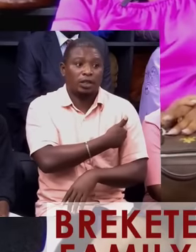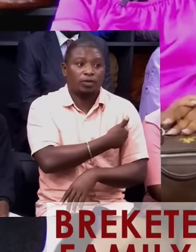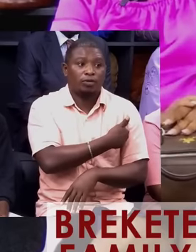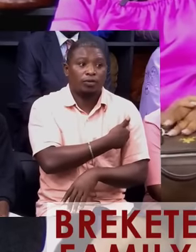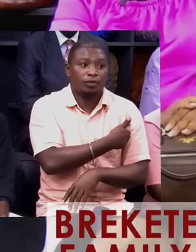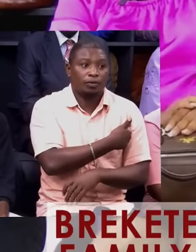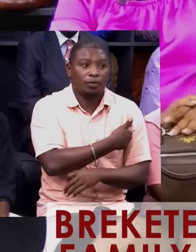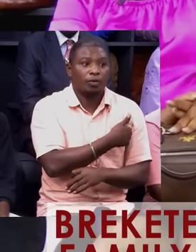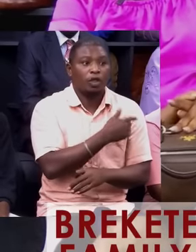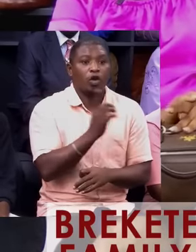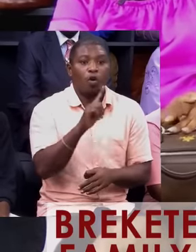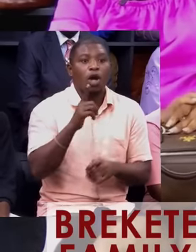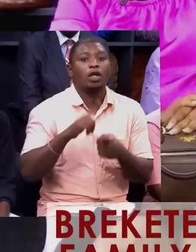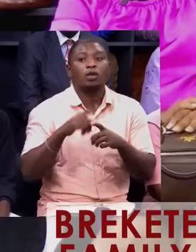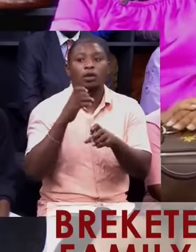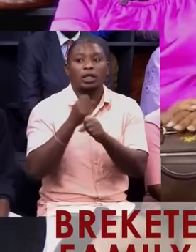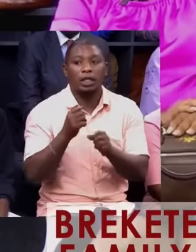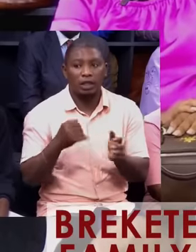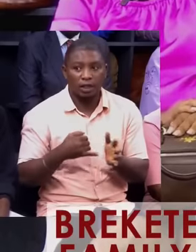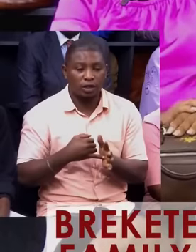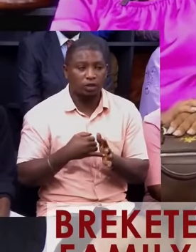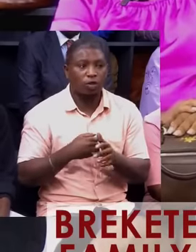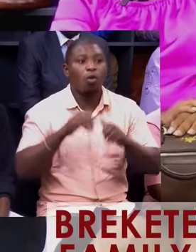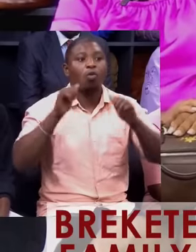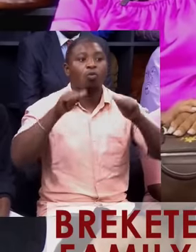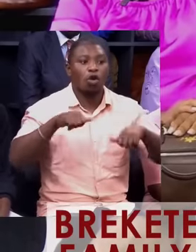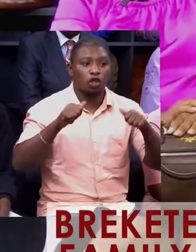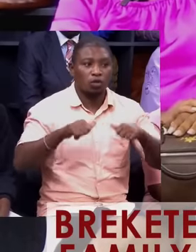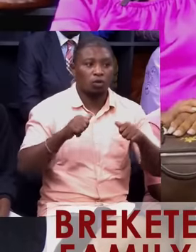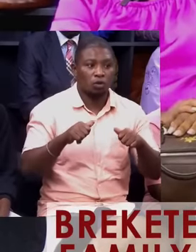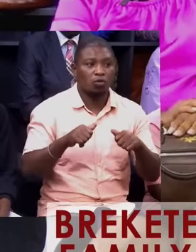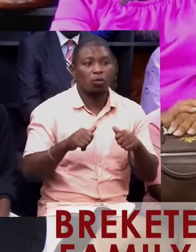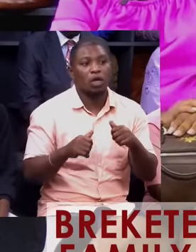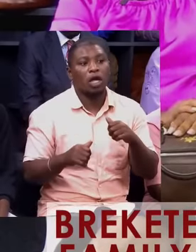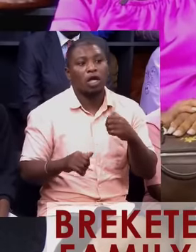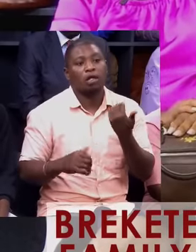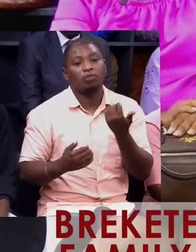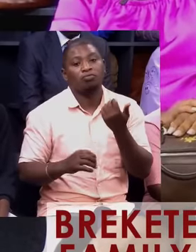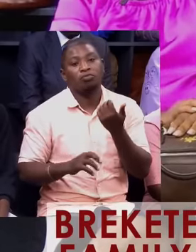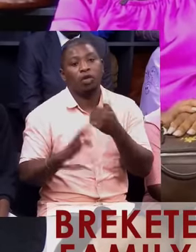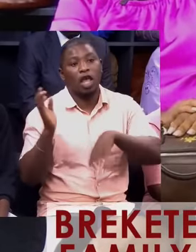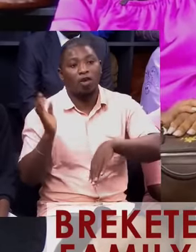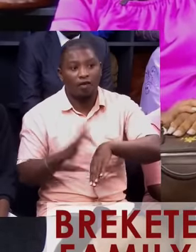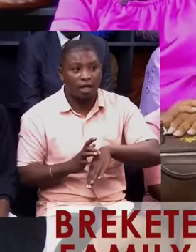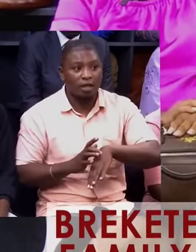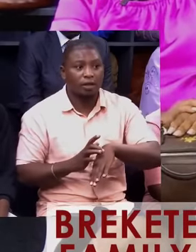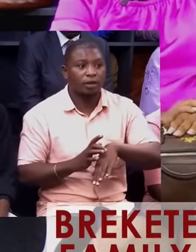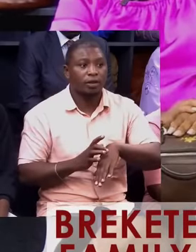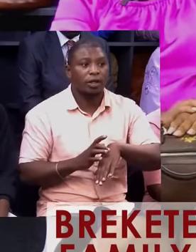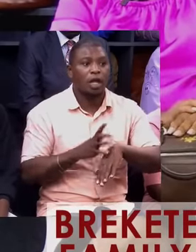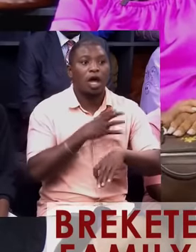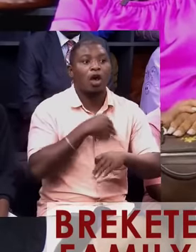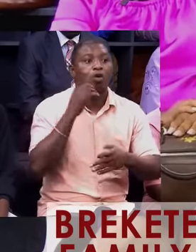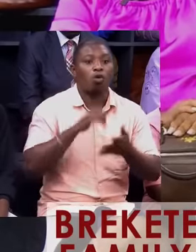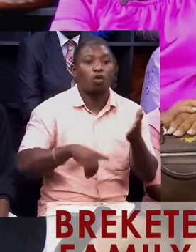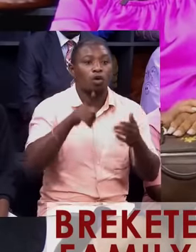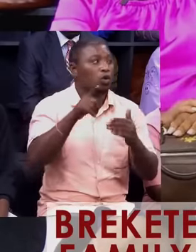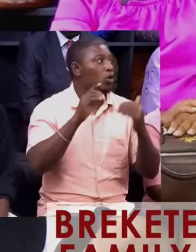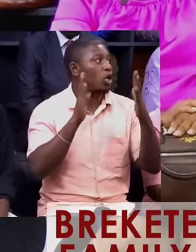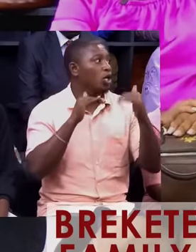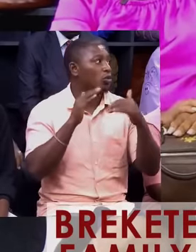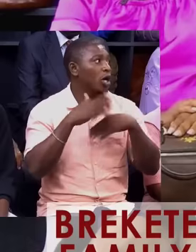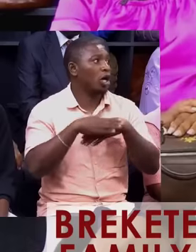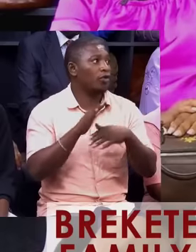disclosures where to get it possible adverse effect and what you expect